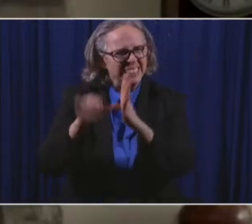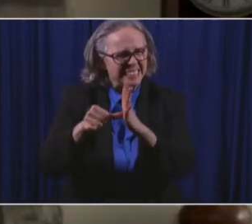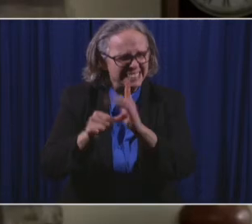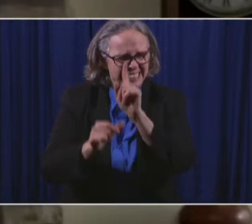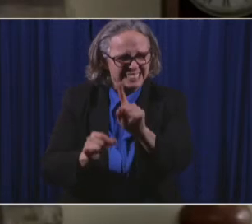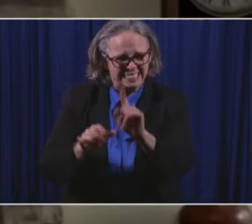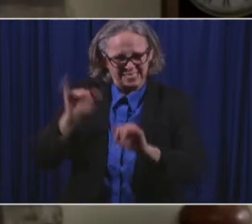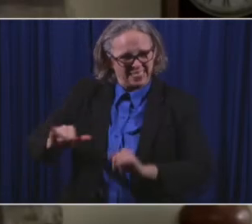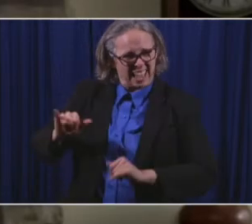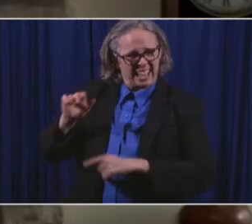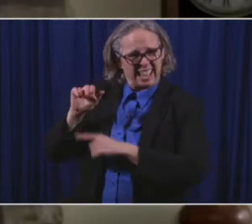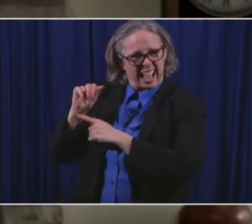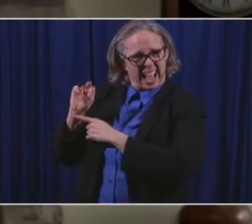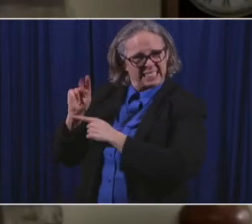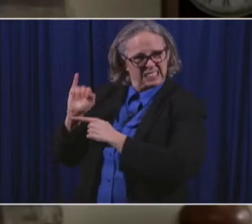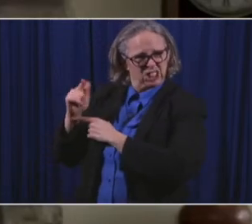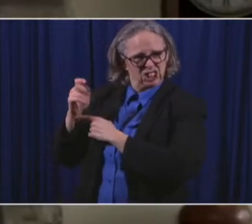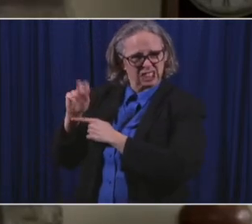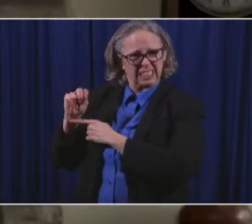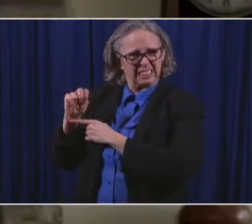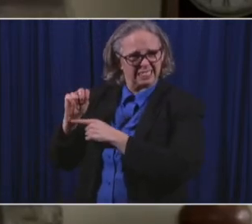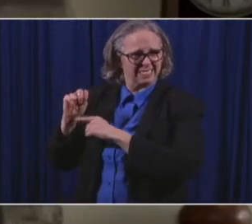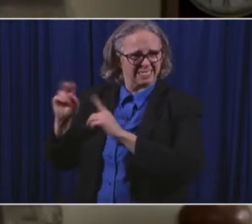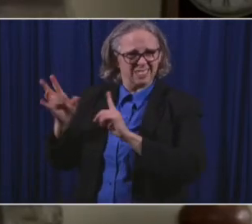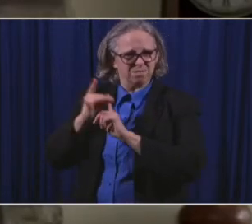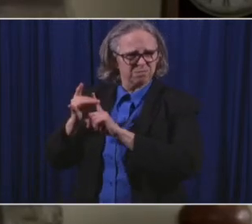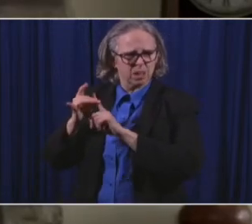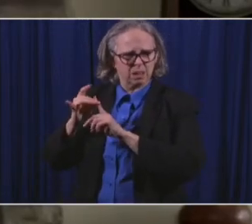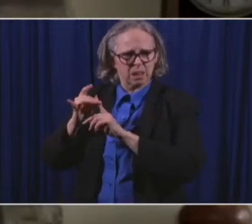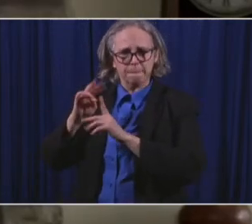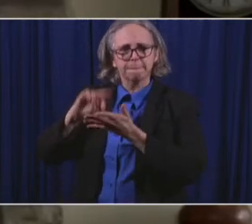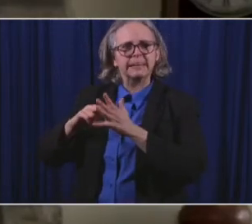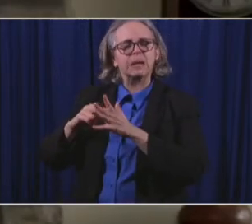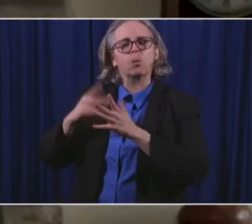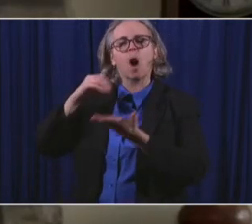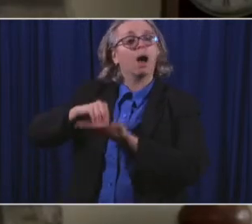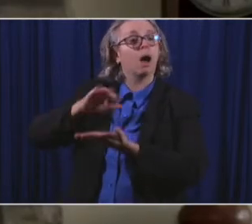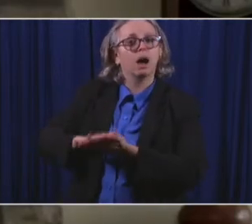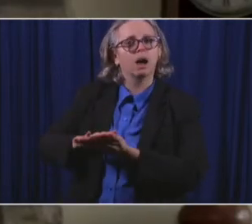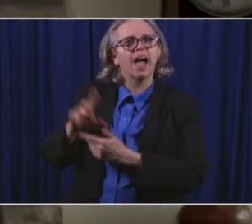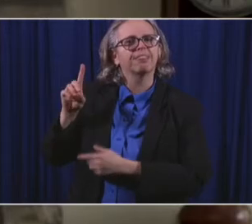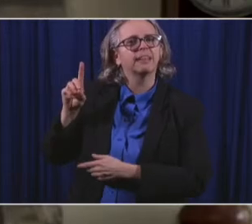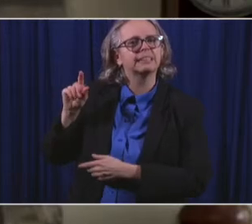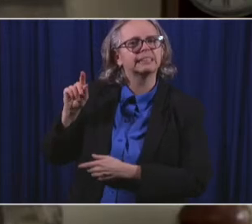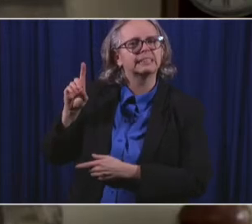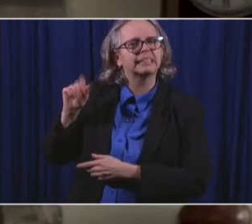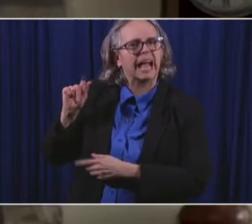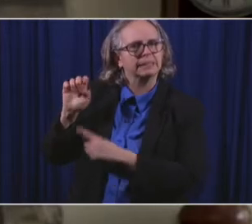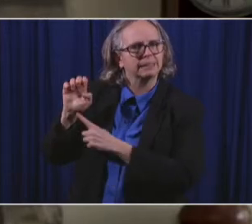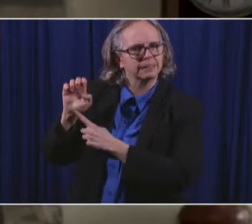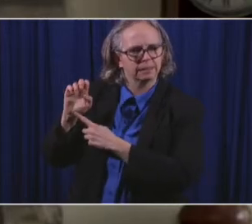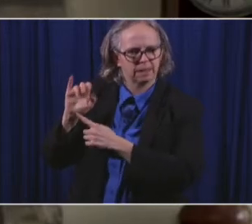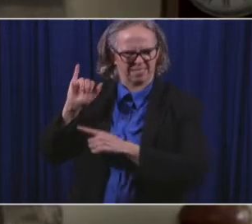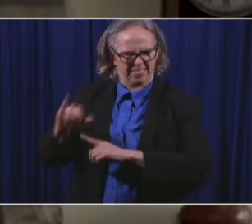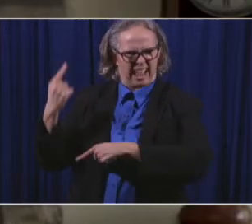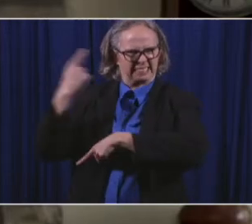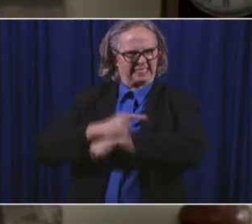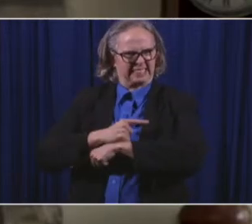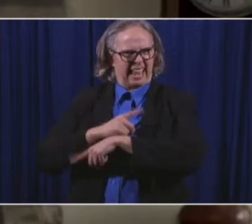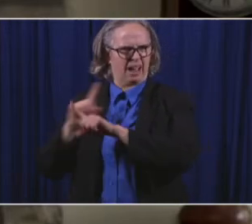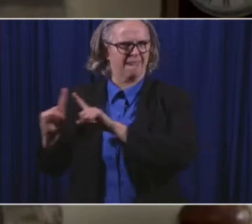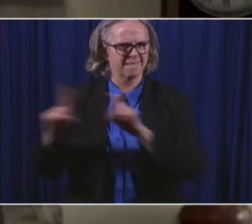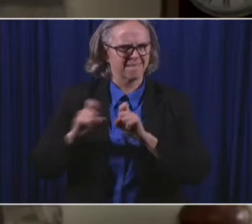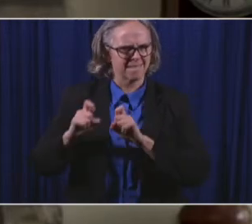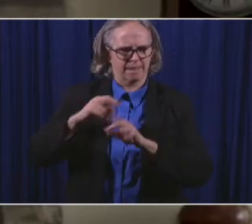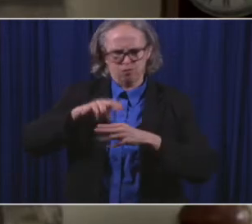all of them. They'll be checked, and duplicate records will be removed. In other words, if 2 people with a similar name turns